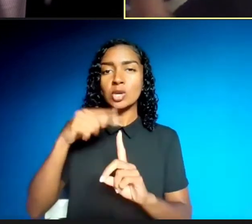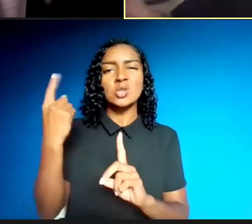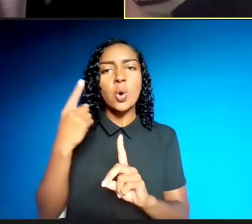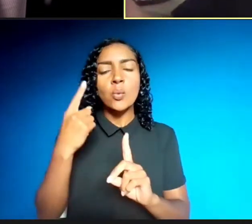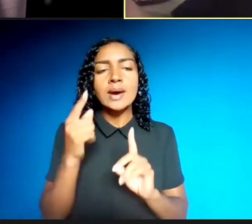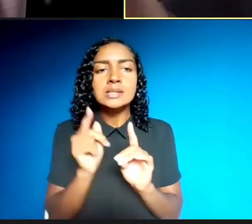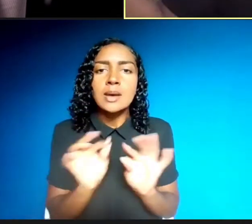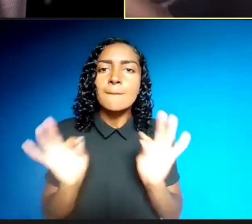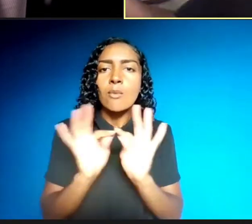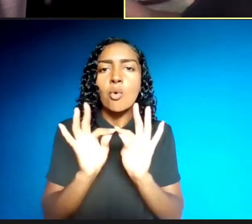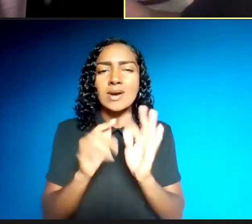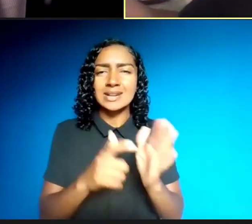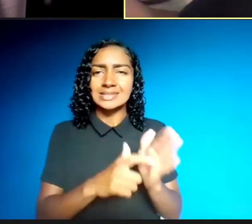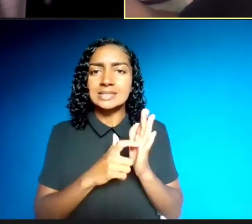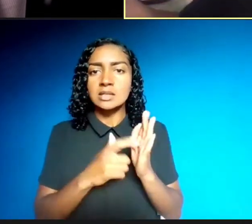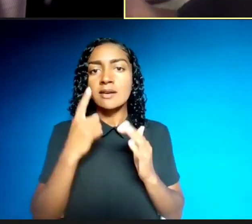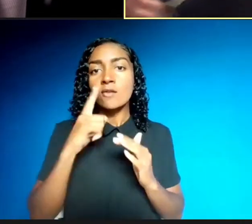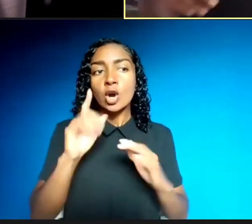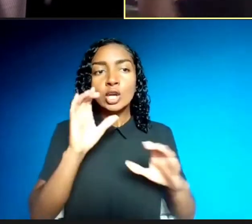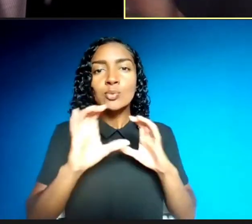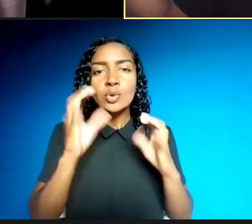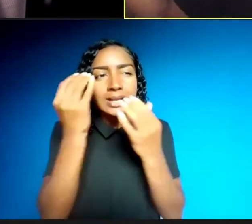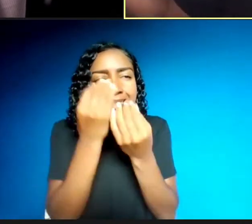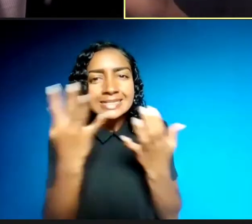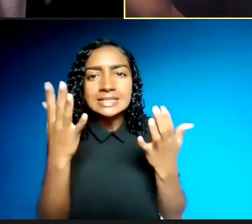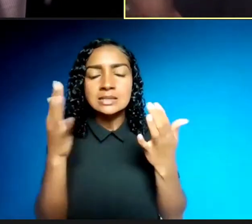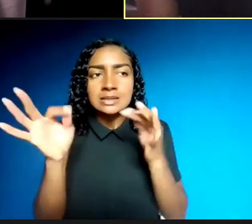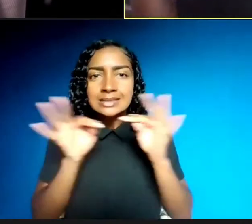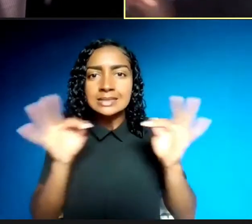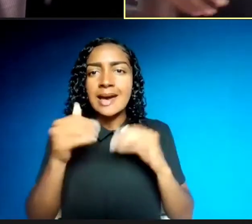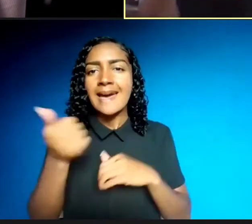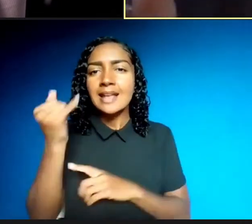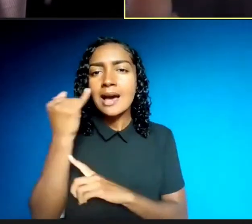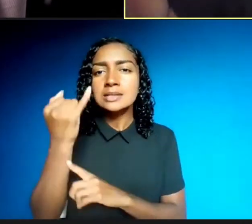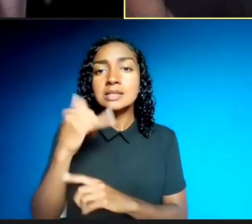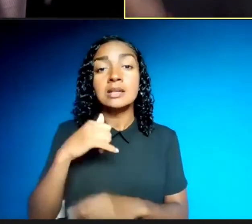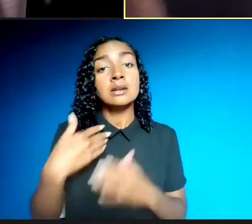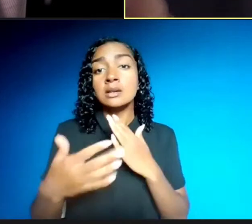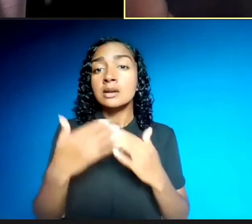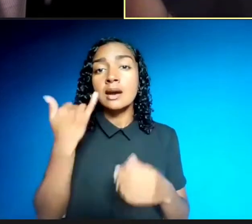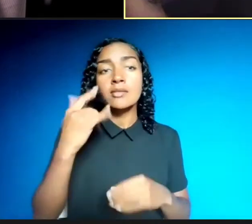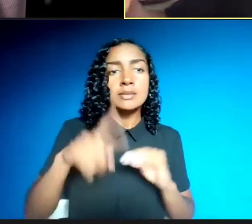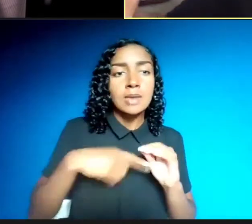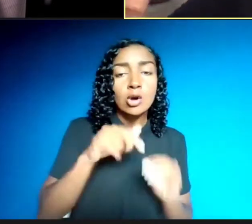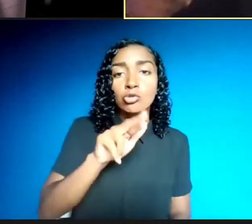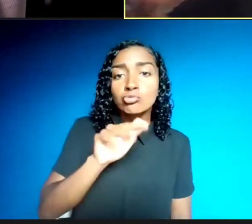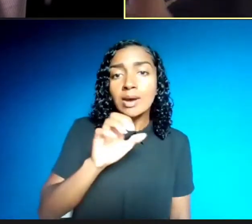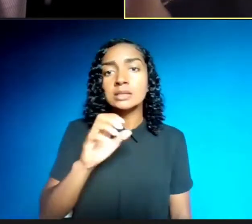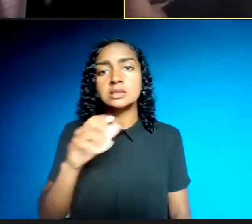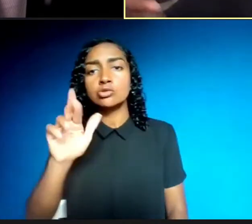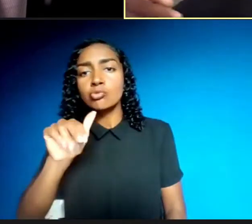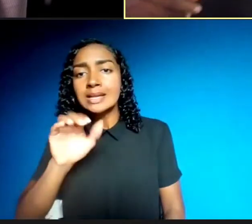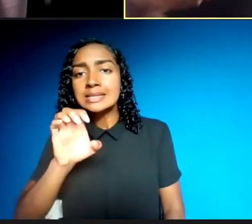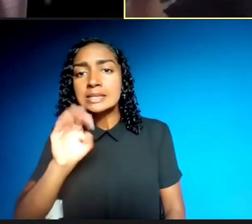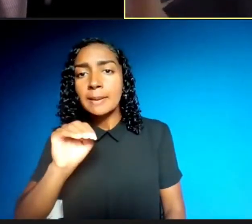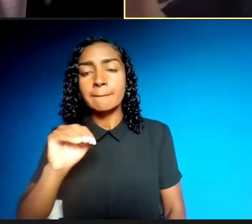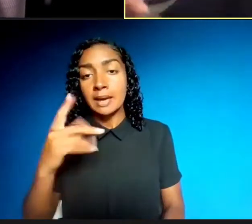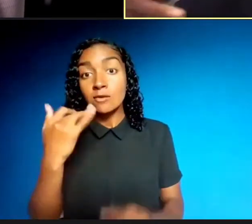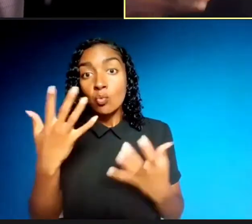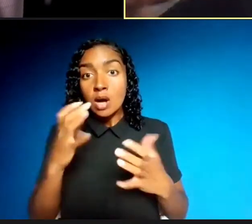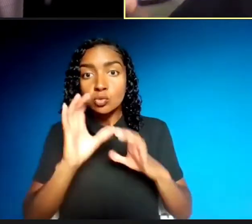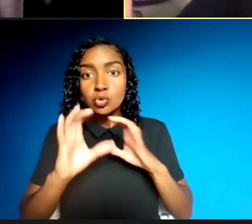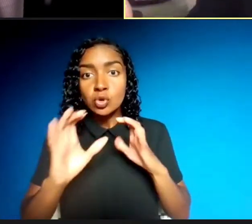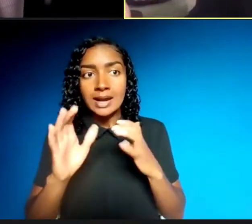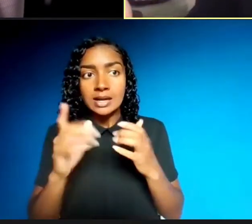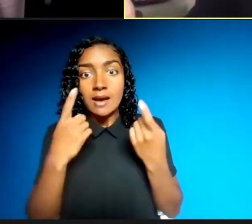to communicating any idea, even if it's not about race or racism. Just if you want to communicate effectively, we all know that if people